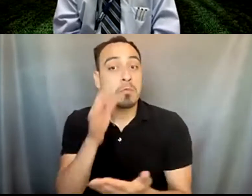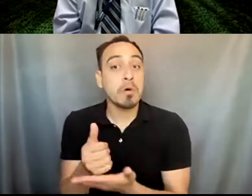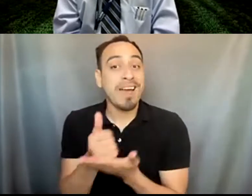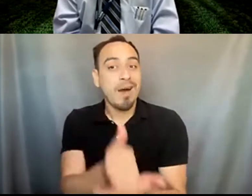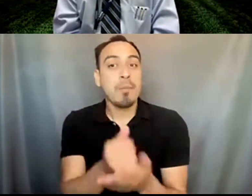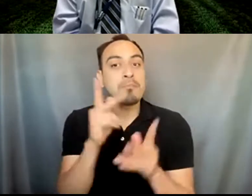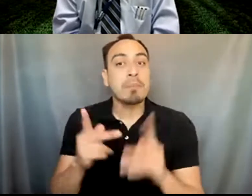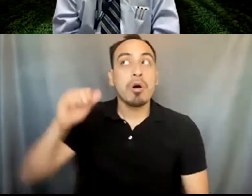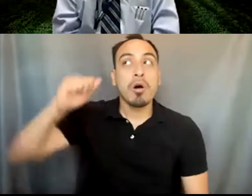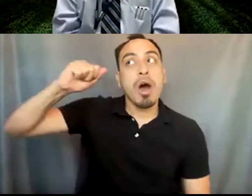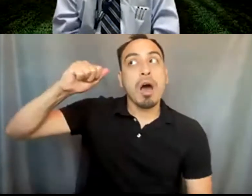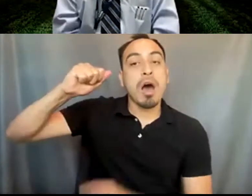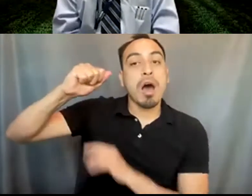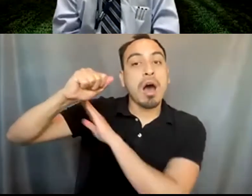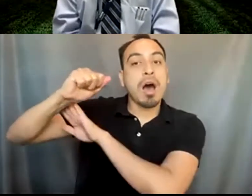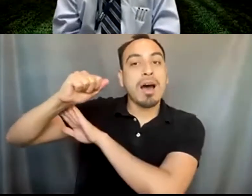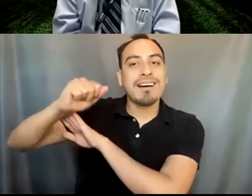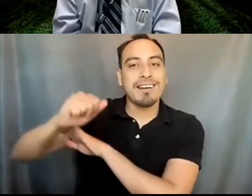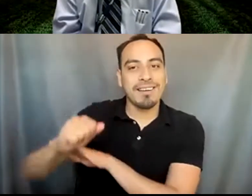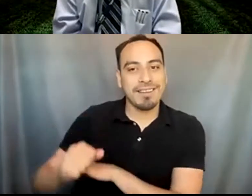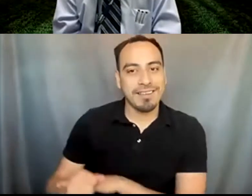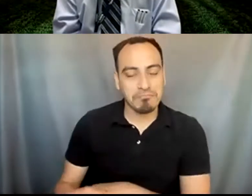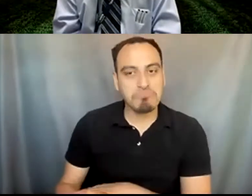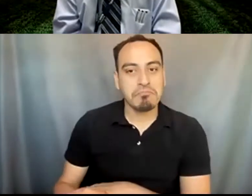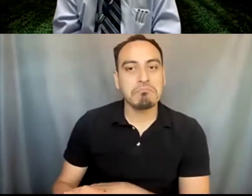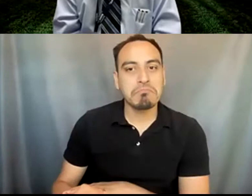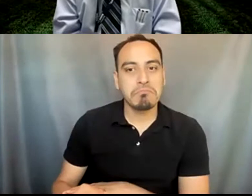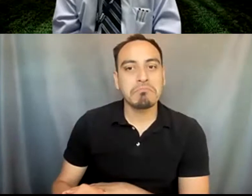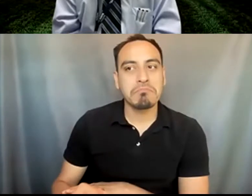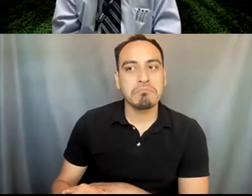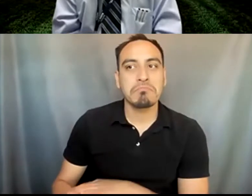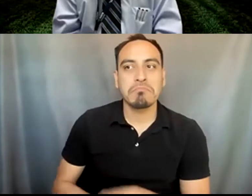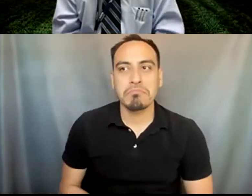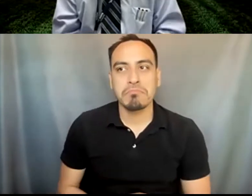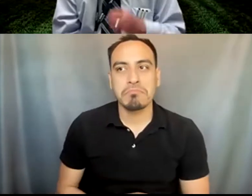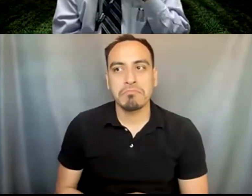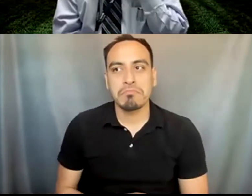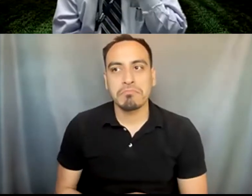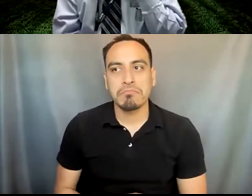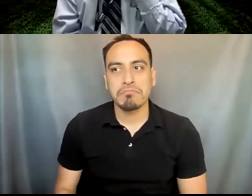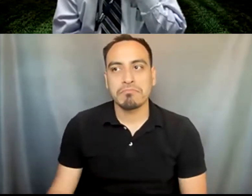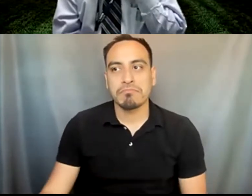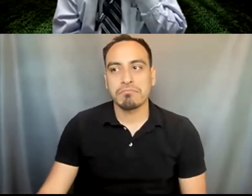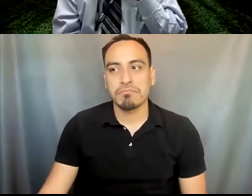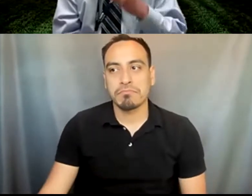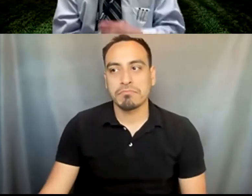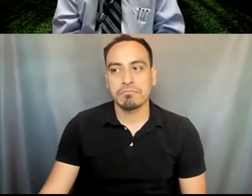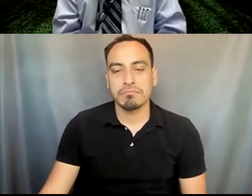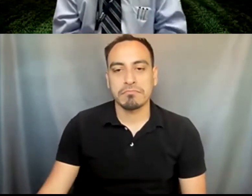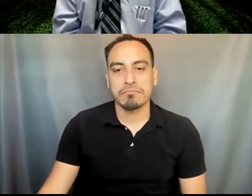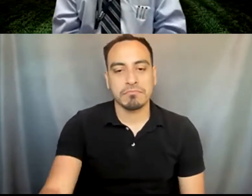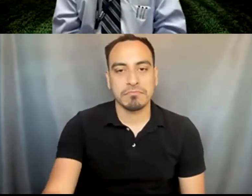the community member has suggested. As far as how the mRNA vaccines